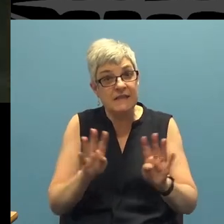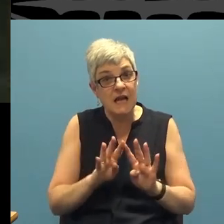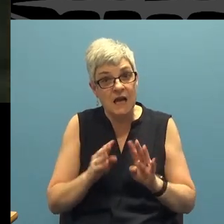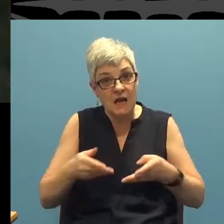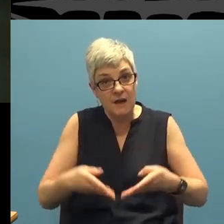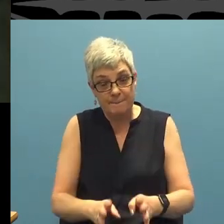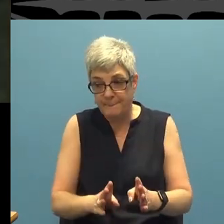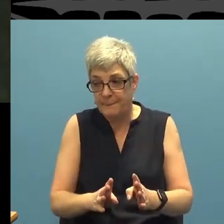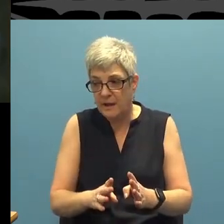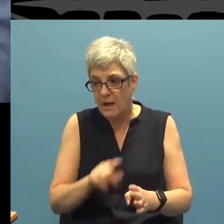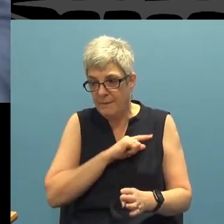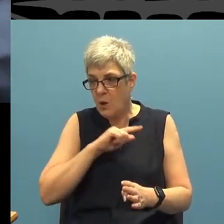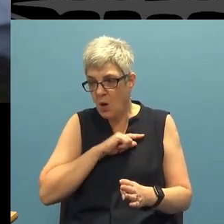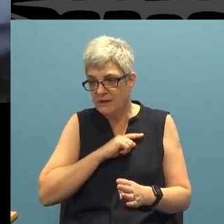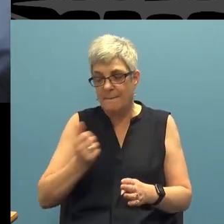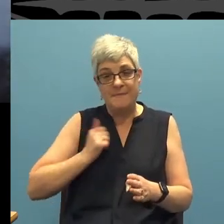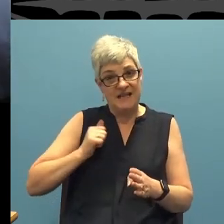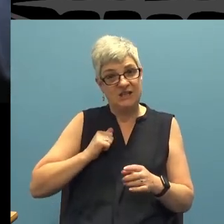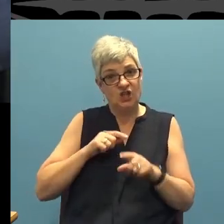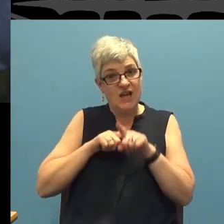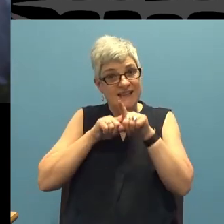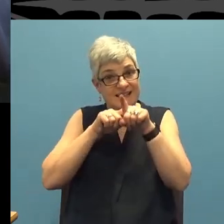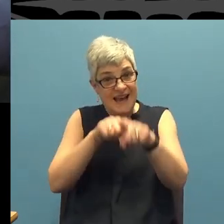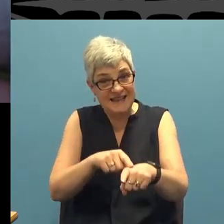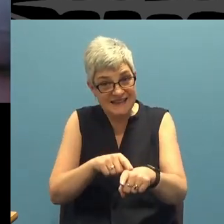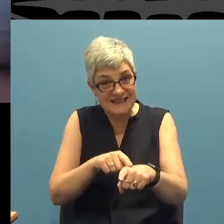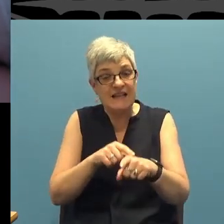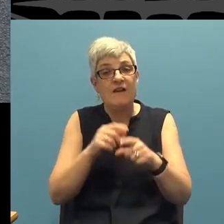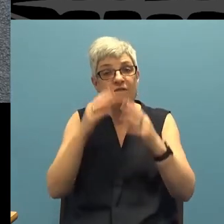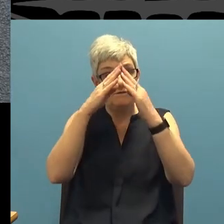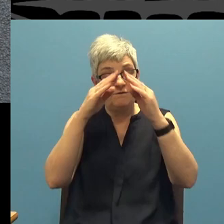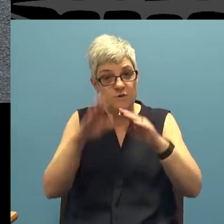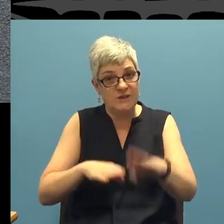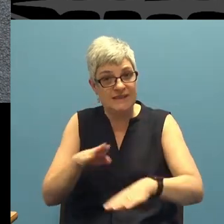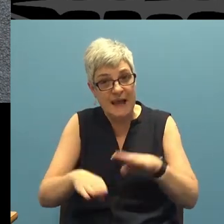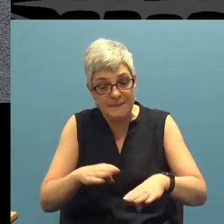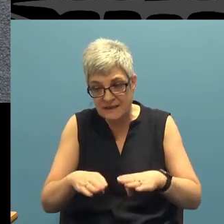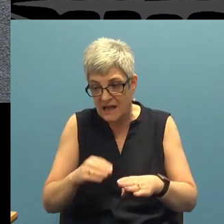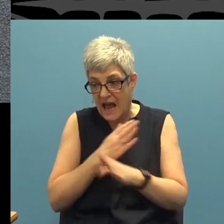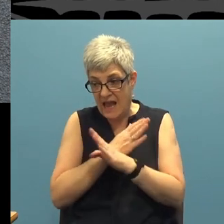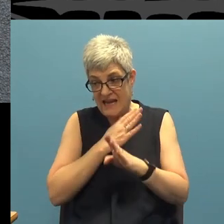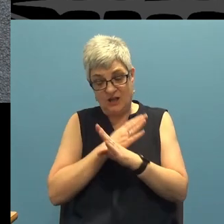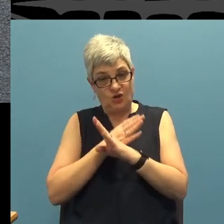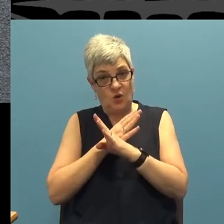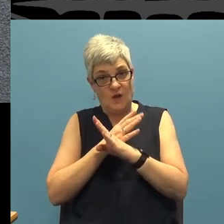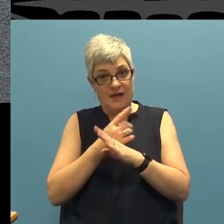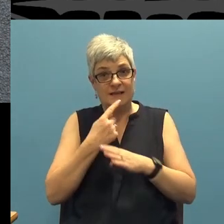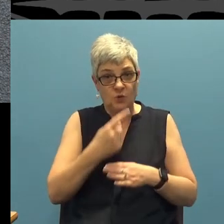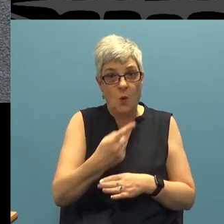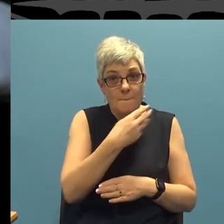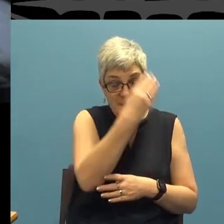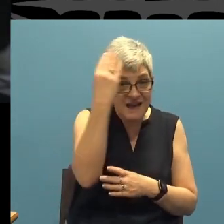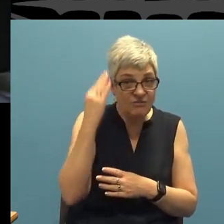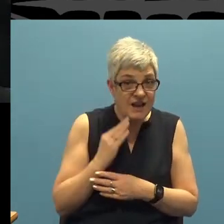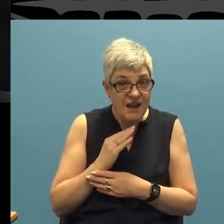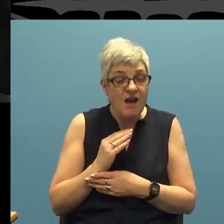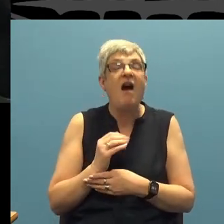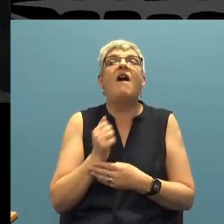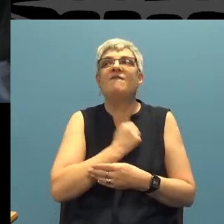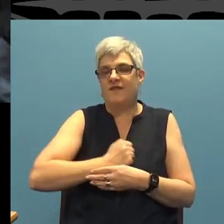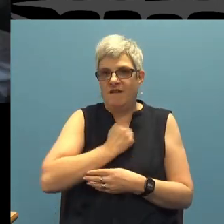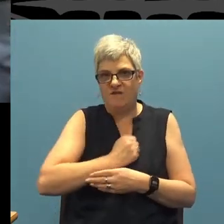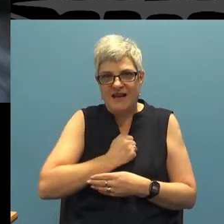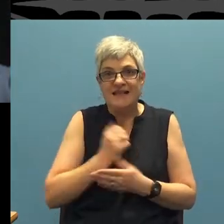see, it was a message that guided their stable footsteps. An angel postman popped round, said Mary'd found favour, a save the